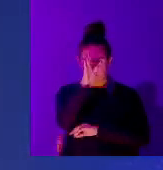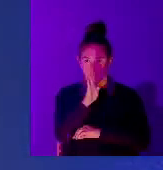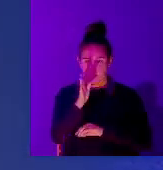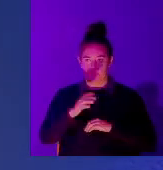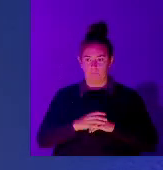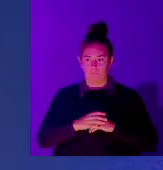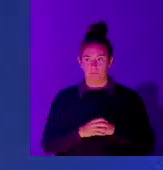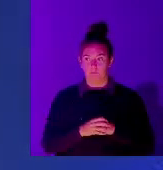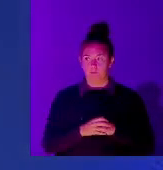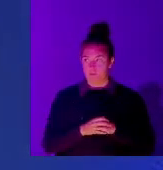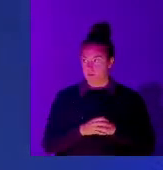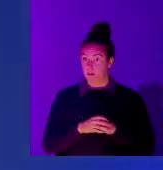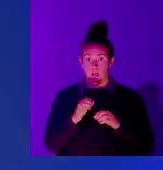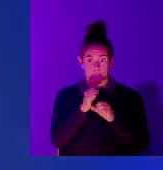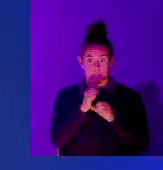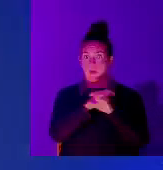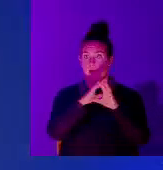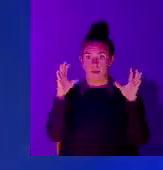Imagine.